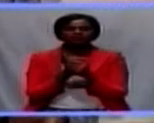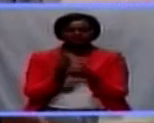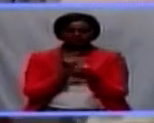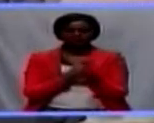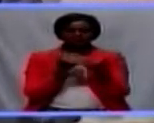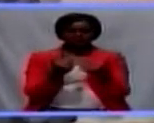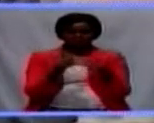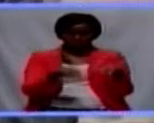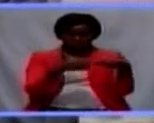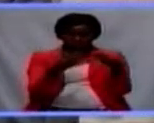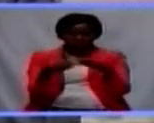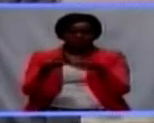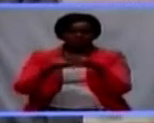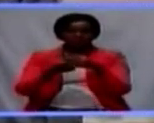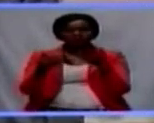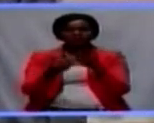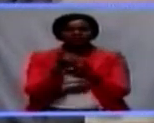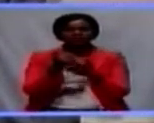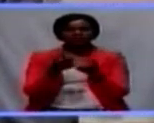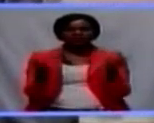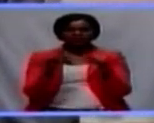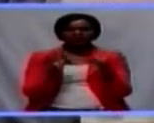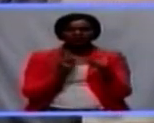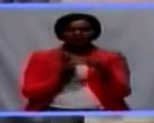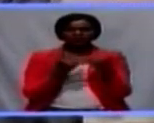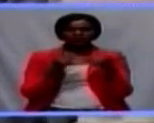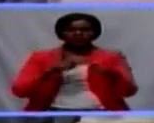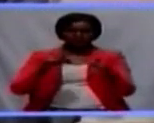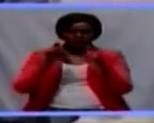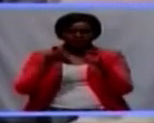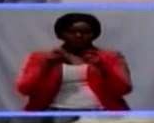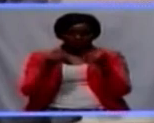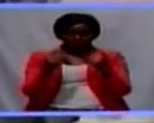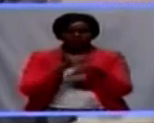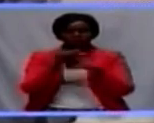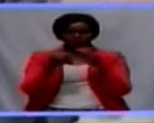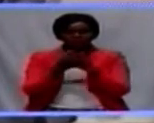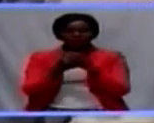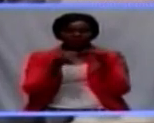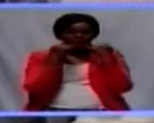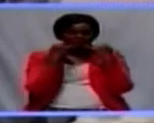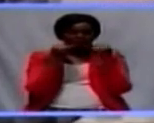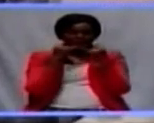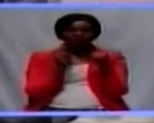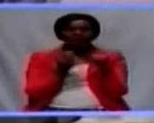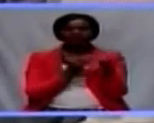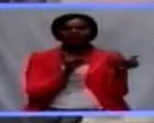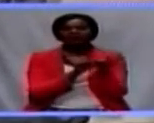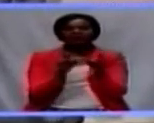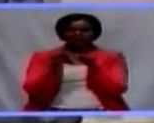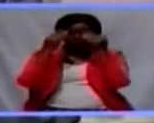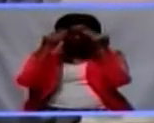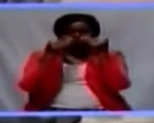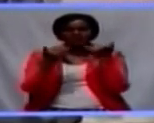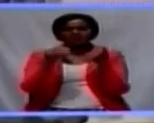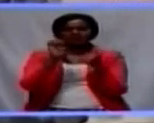this amnesty, start afresh. When you have such a challenge, because now we'll be capturing all the invoices. As you are aware, we are now moving towards